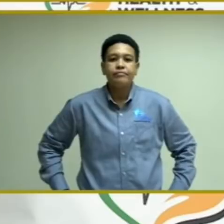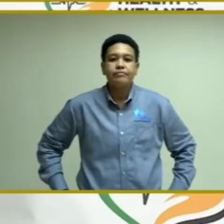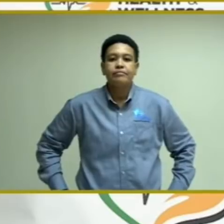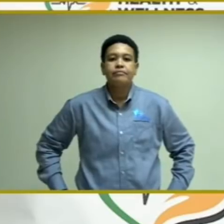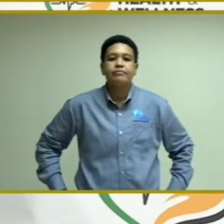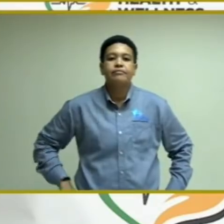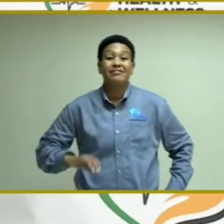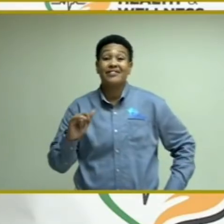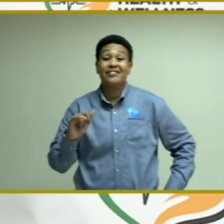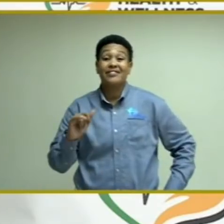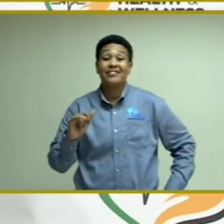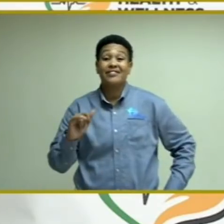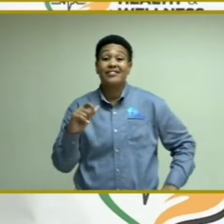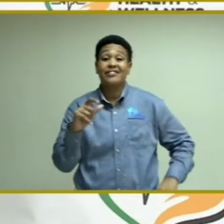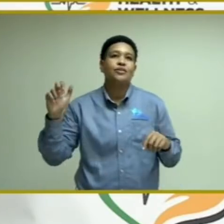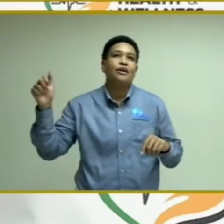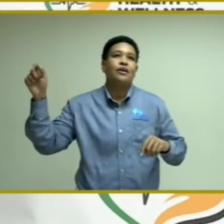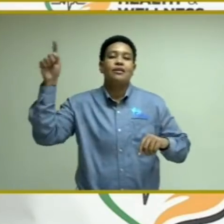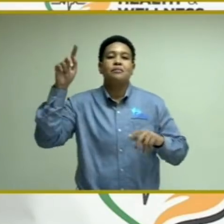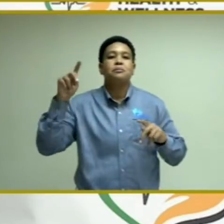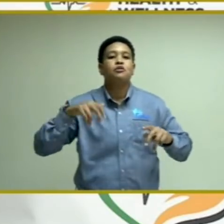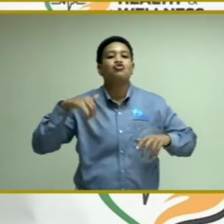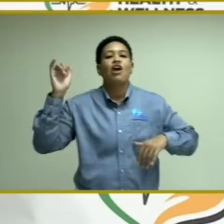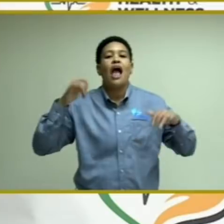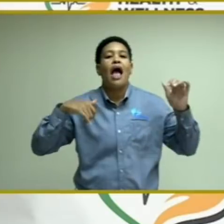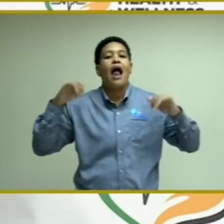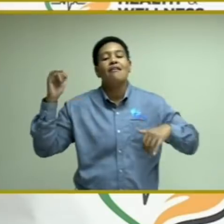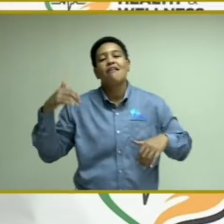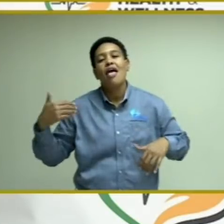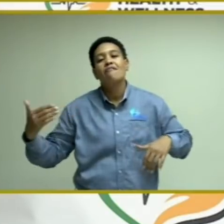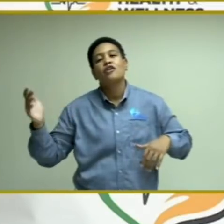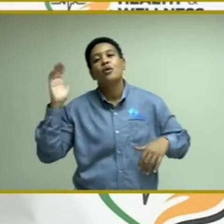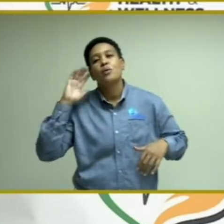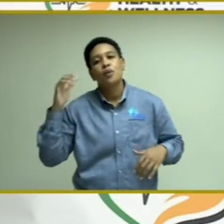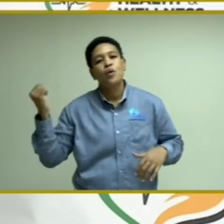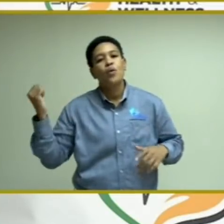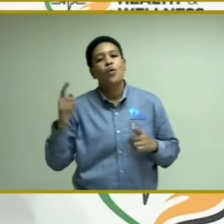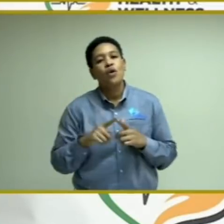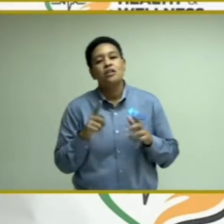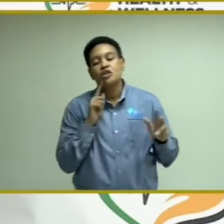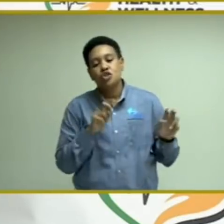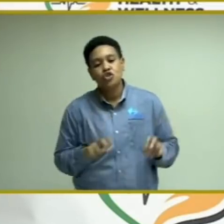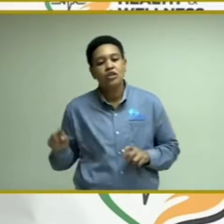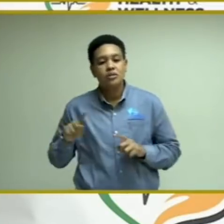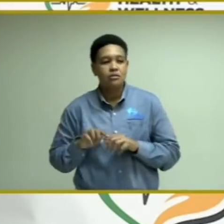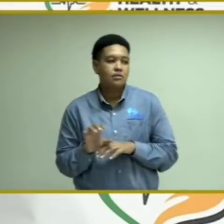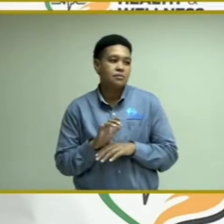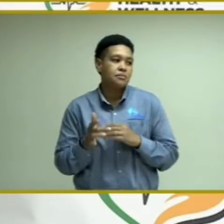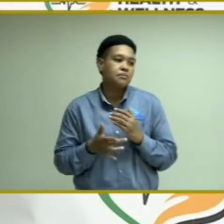day, and so it will hold until we make the transition.